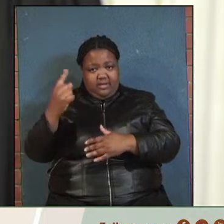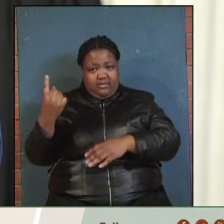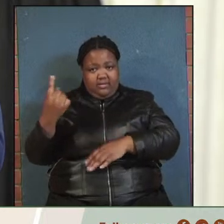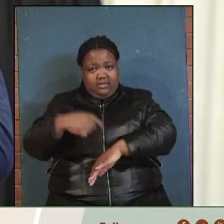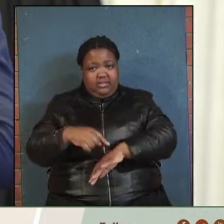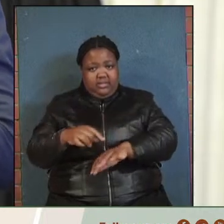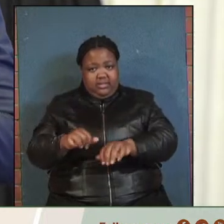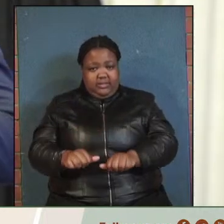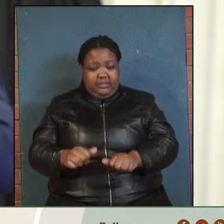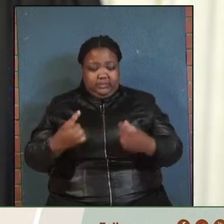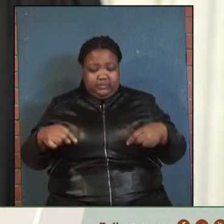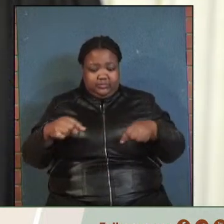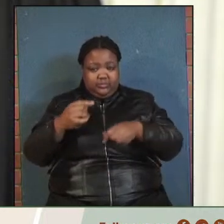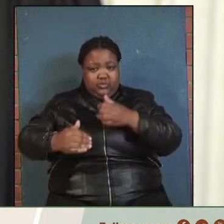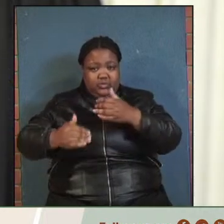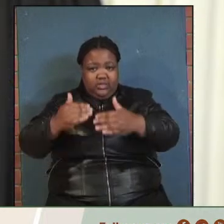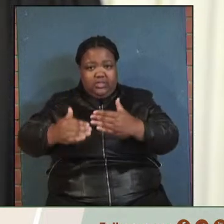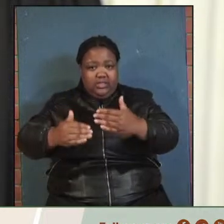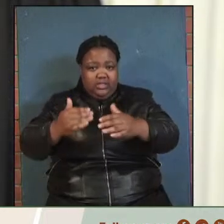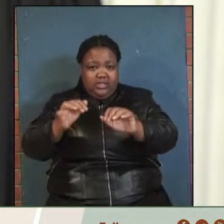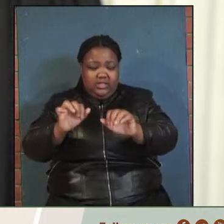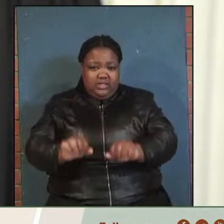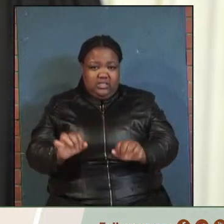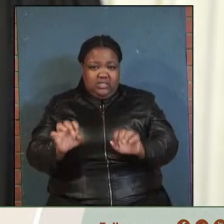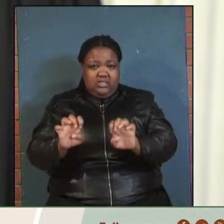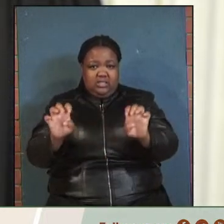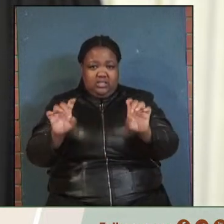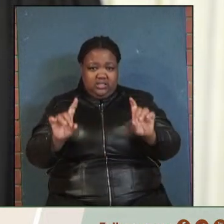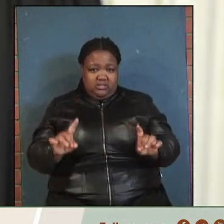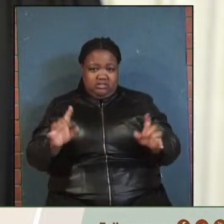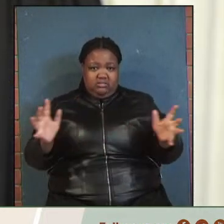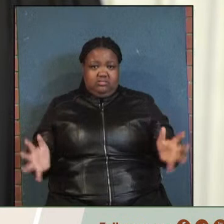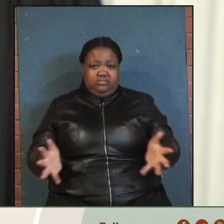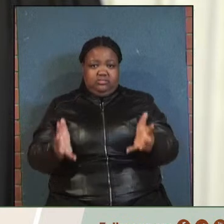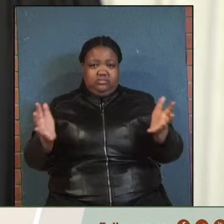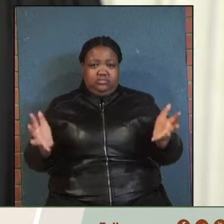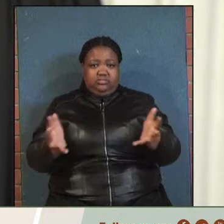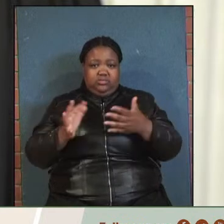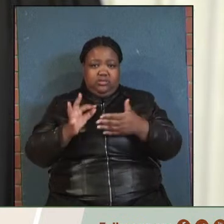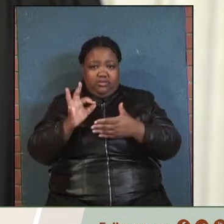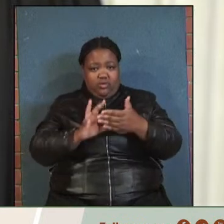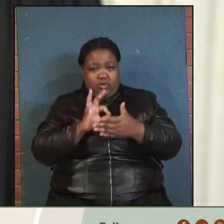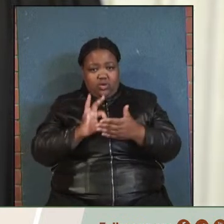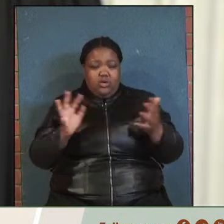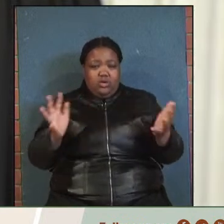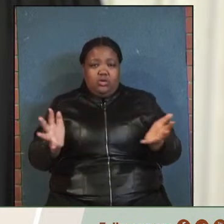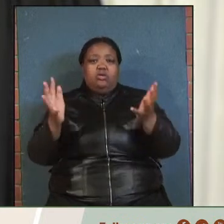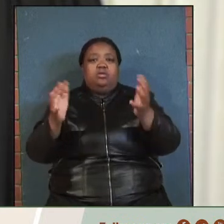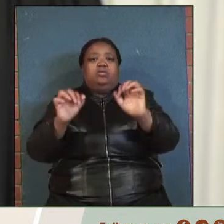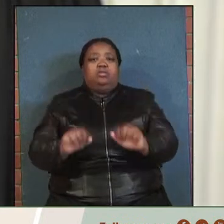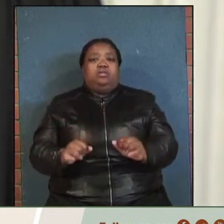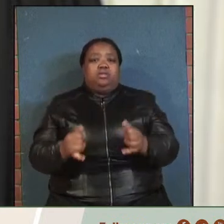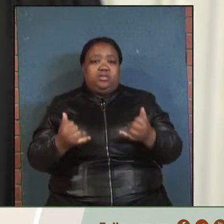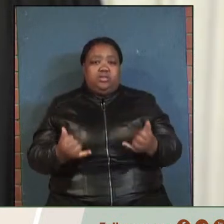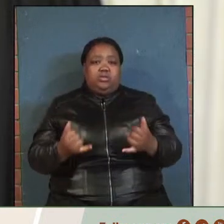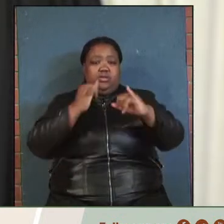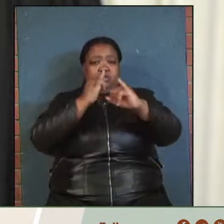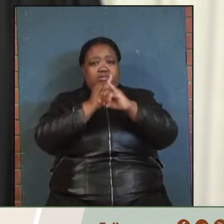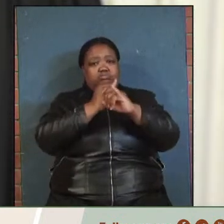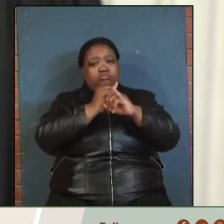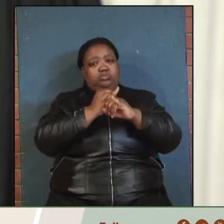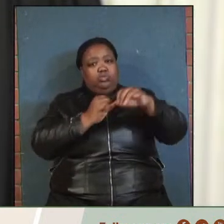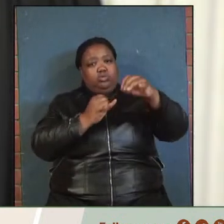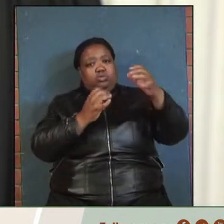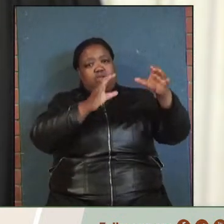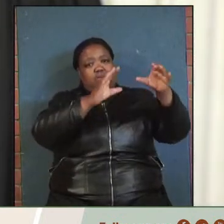Continuously, we need to promote voter education, and key to the institutions that are present here, access